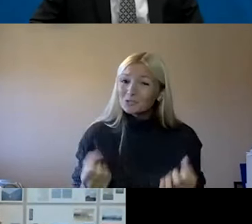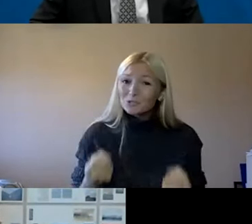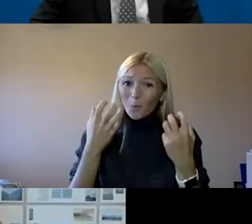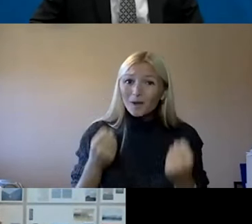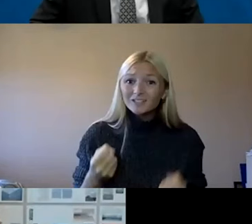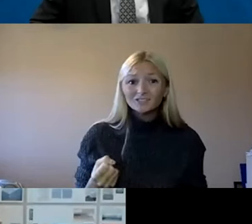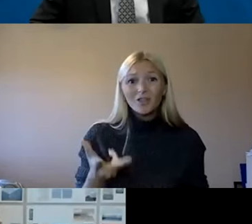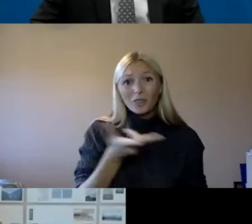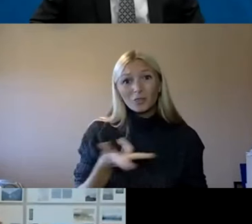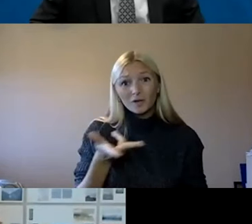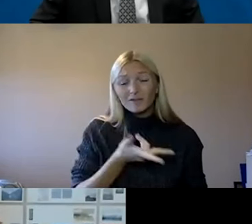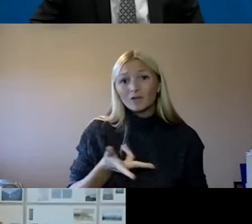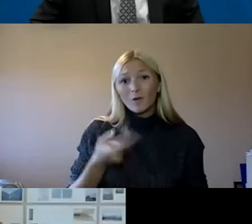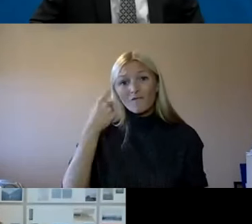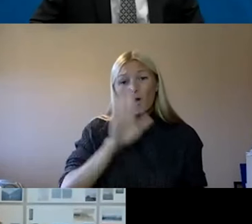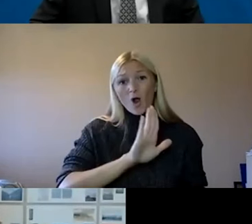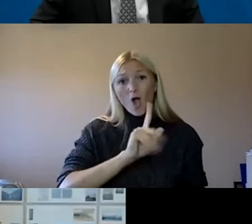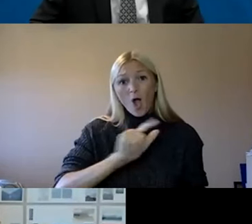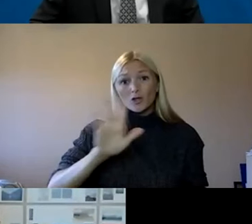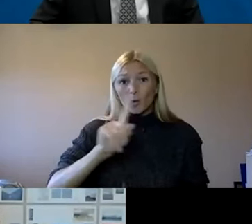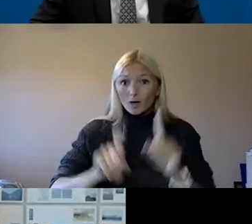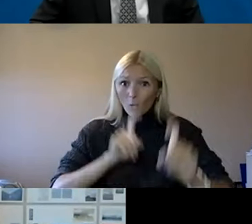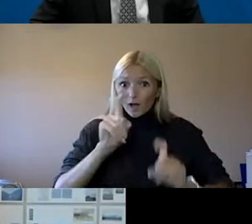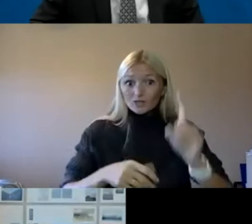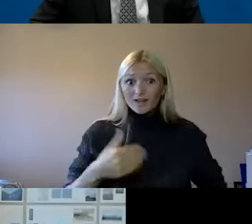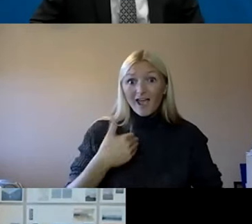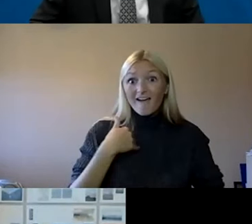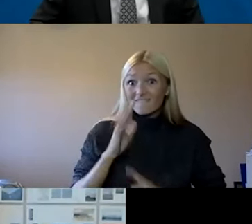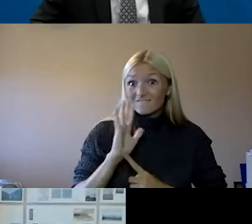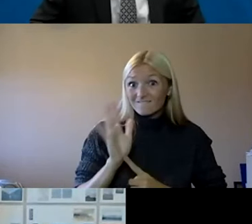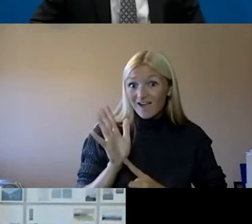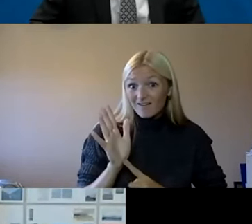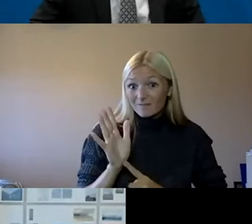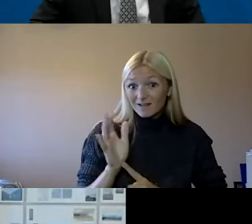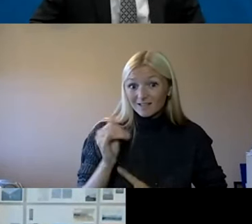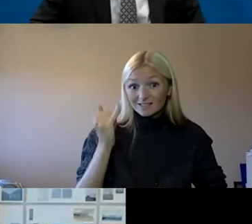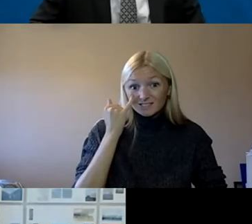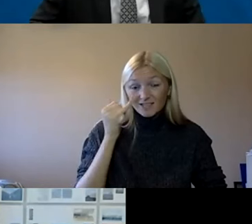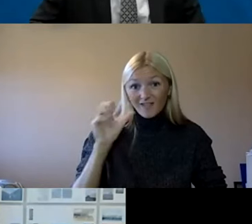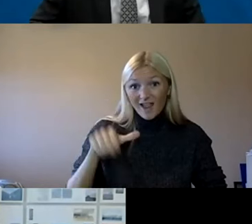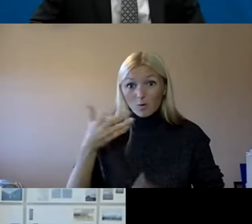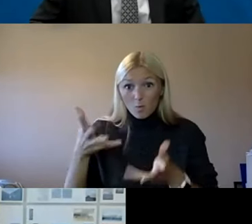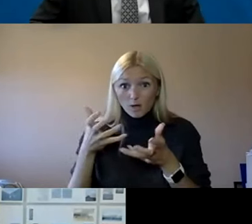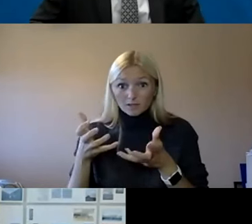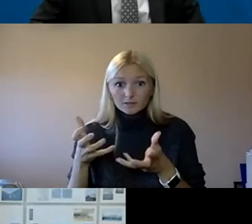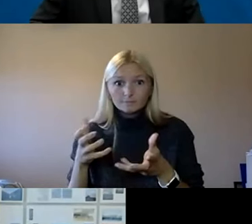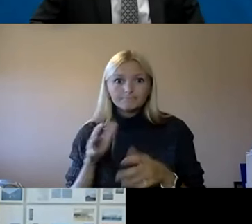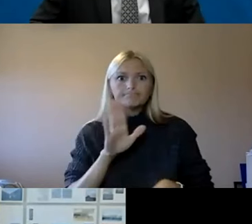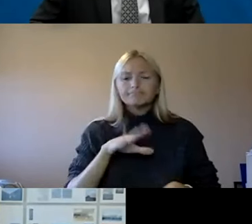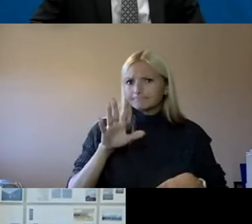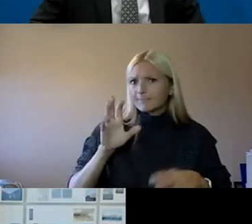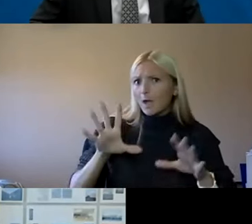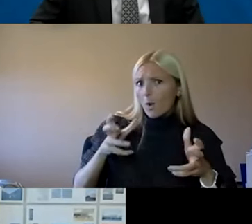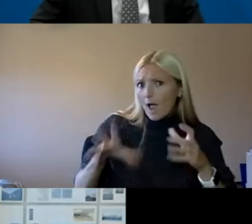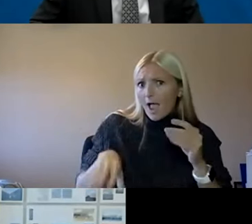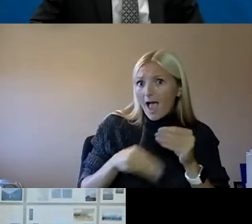Dominique, Prakash, and Romy, for all your questions. We still have 5 minutes if anyone else wants to. I'll just add that even though many